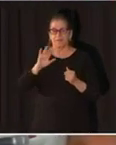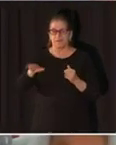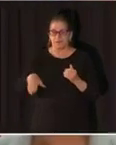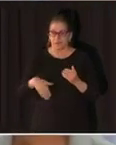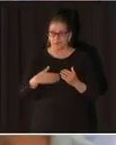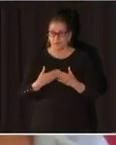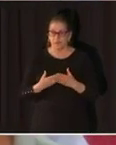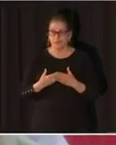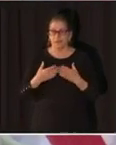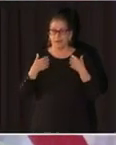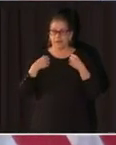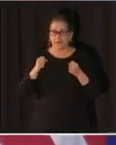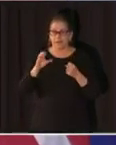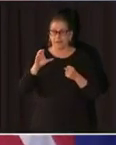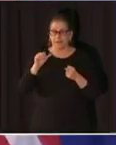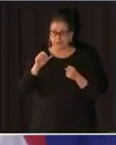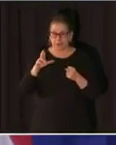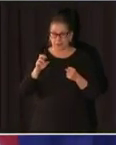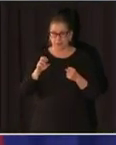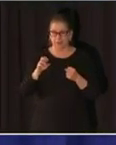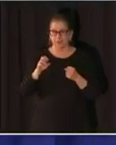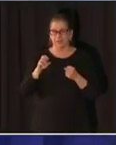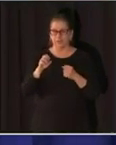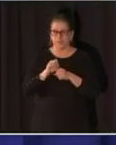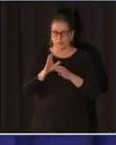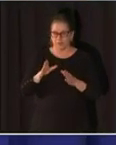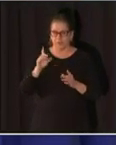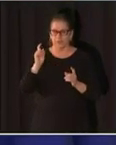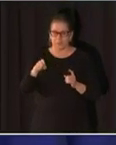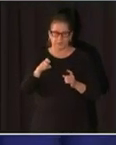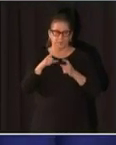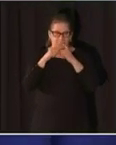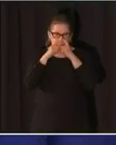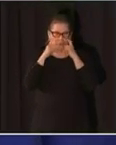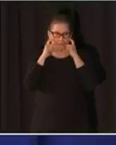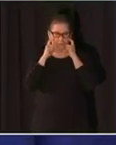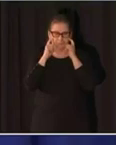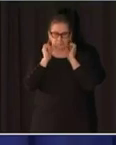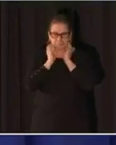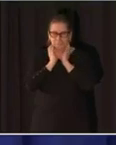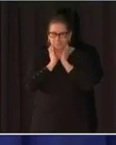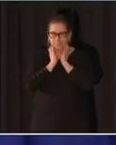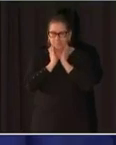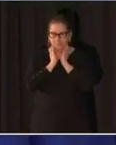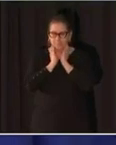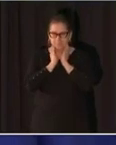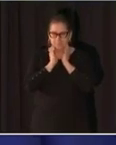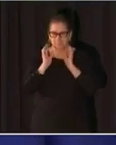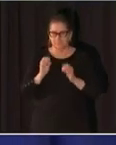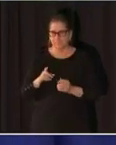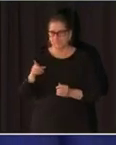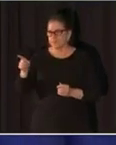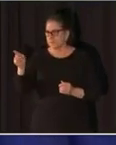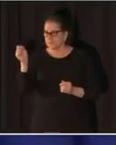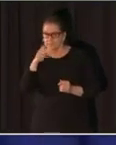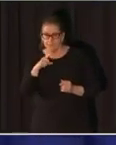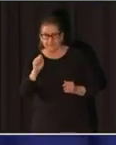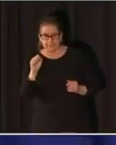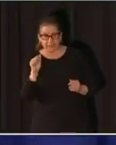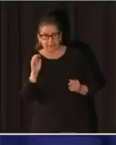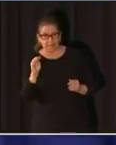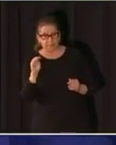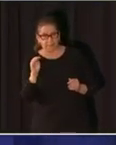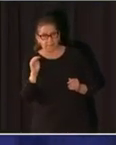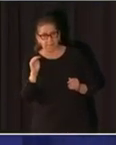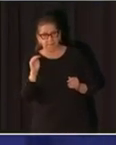we've already issued around masks along with the order. Of course, there was a lot said there, but a bandana tied around your face that